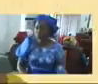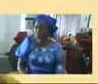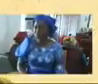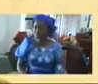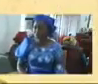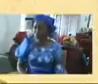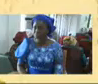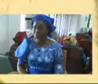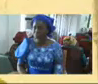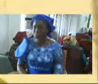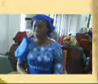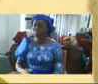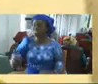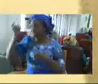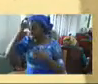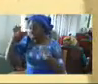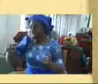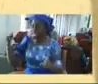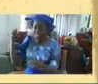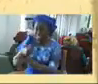It can attack anyone.